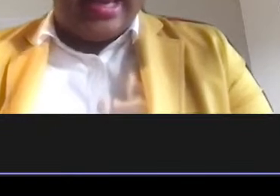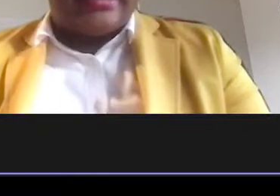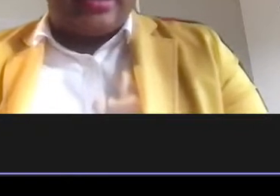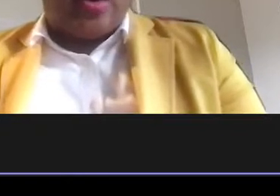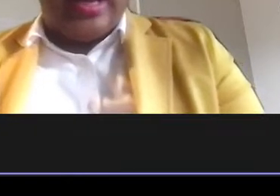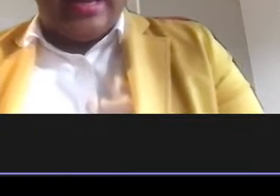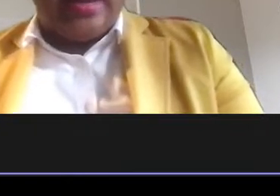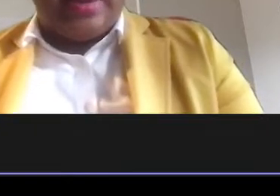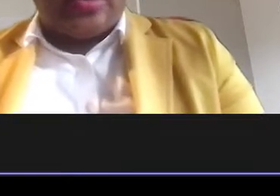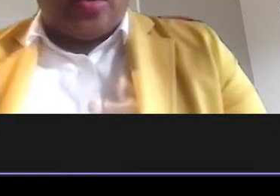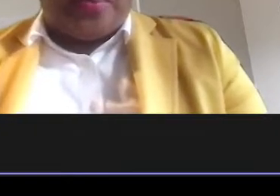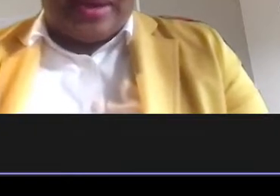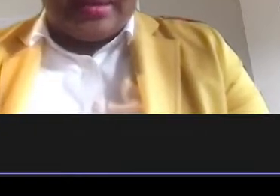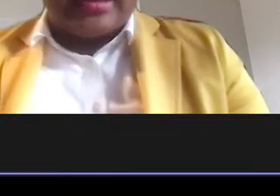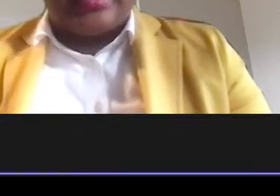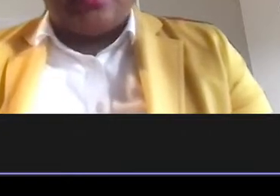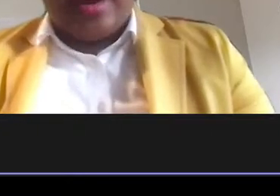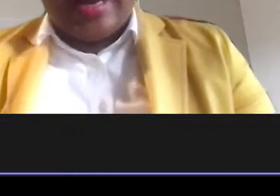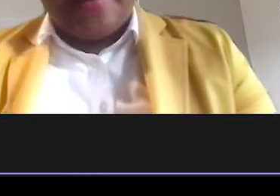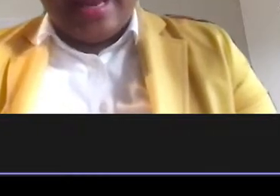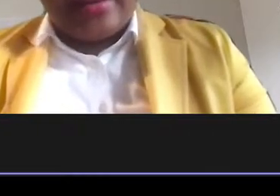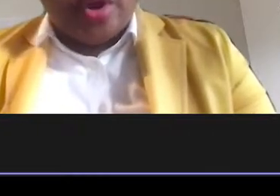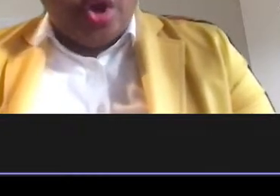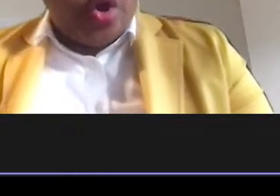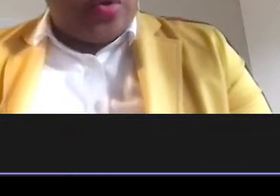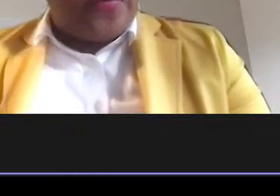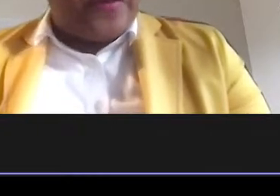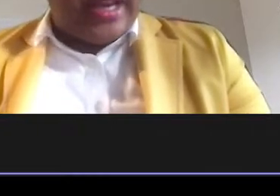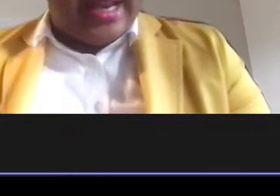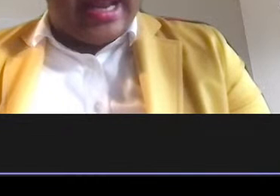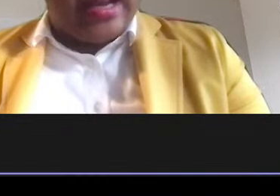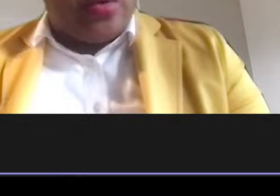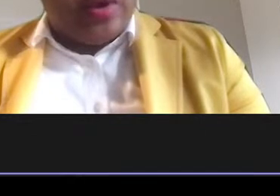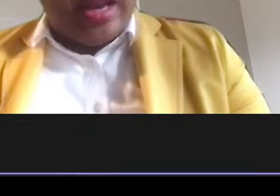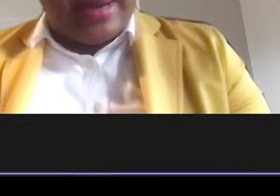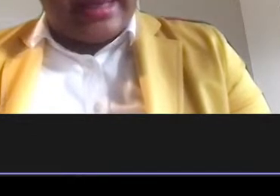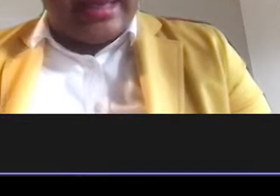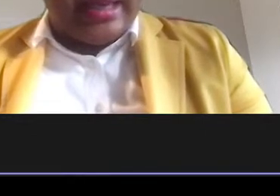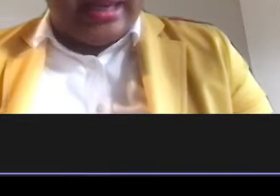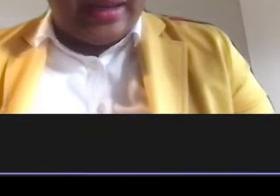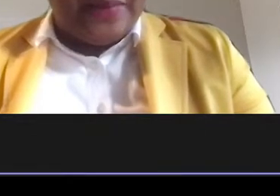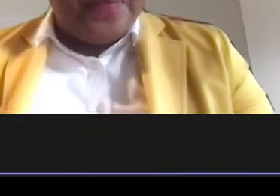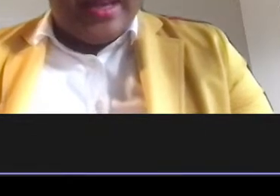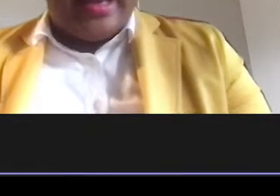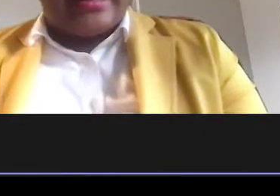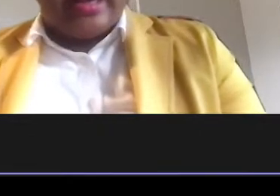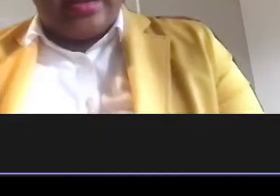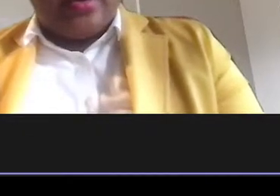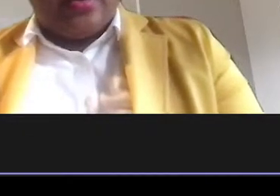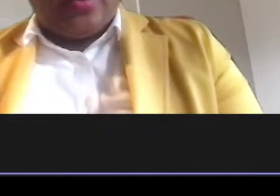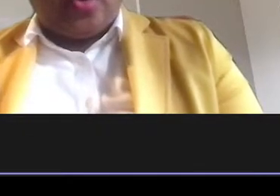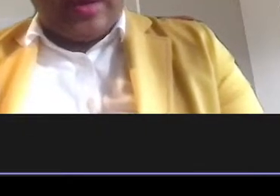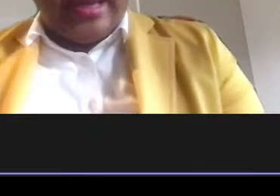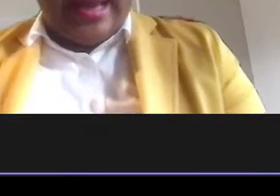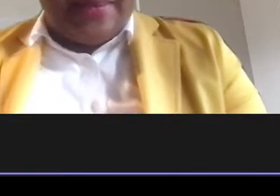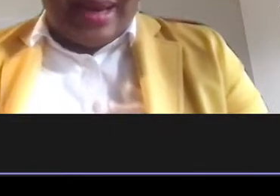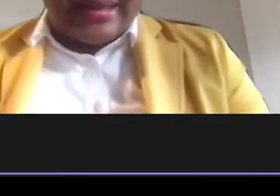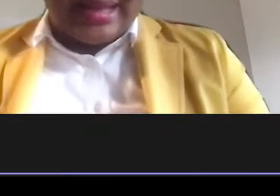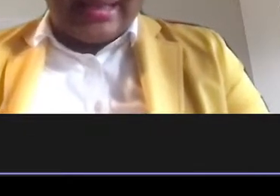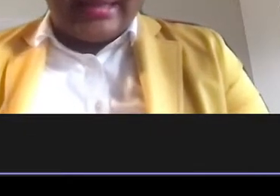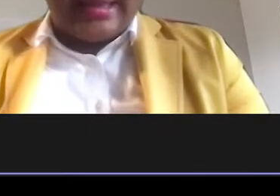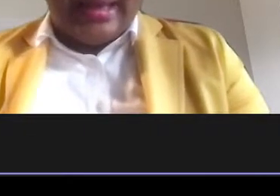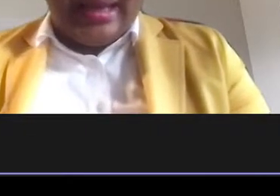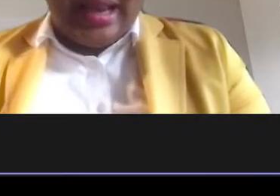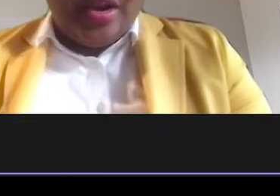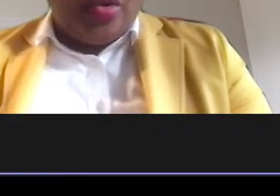emsebenzini, ezikoleni, emadolobheni, sizibuka ngamehlo okufinyelela kalula emakliniki, nasekutholeni